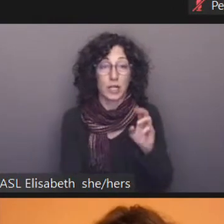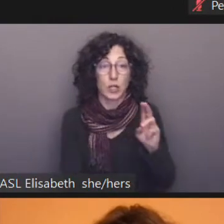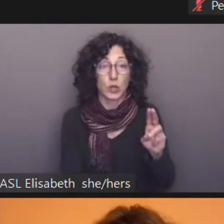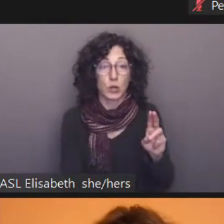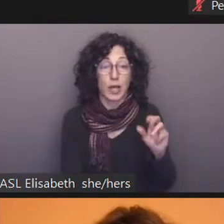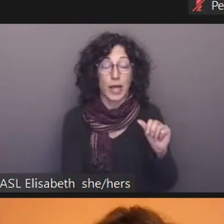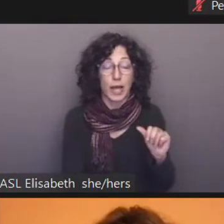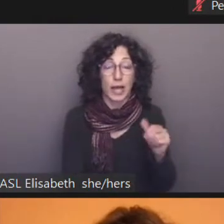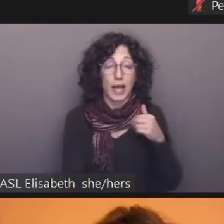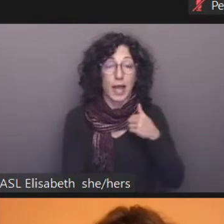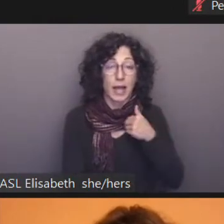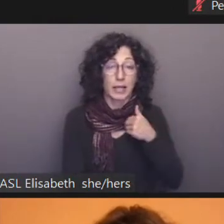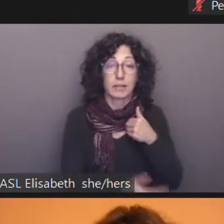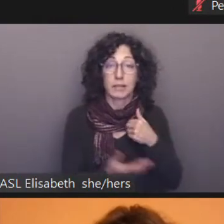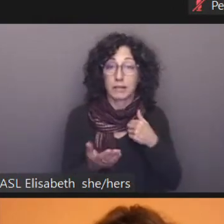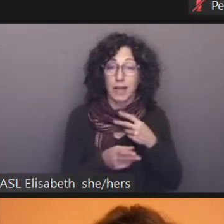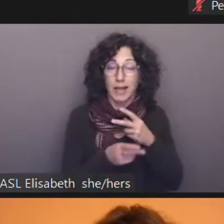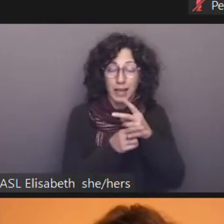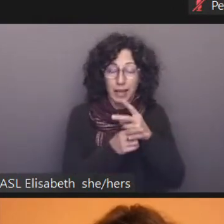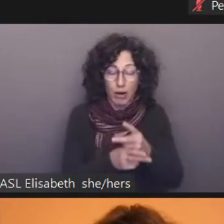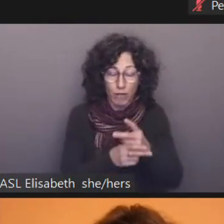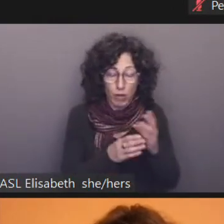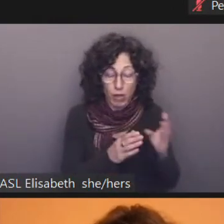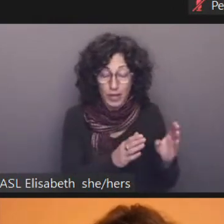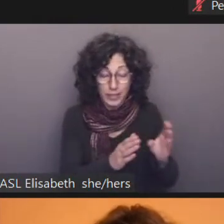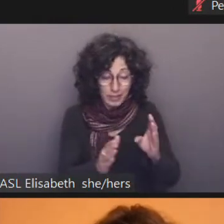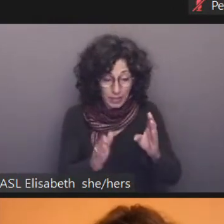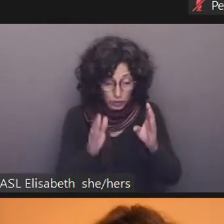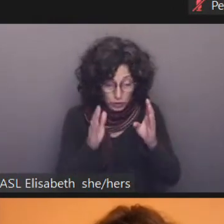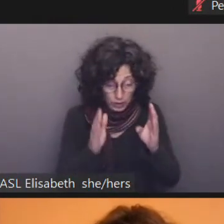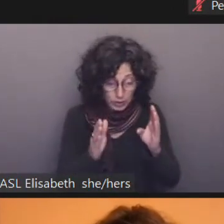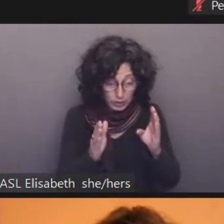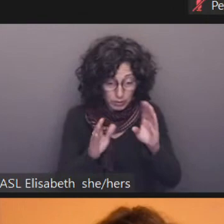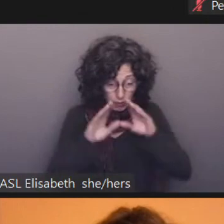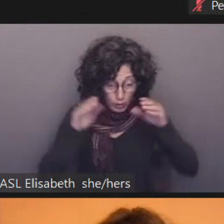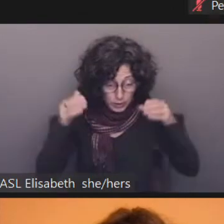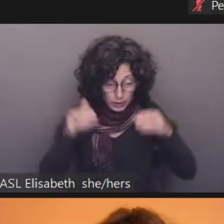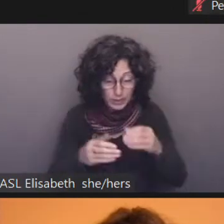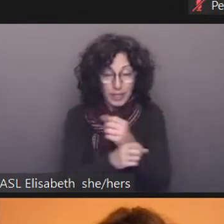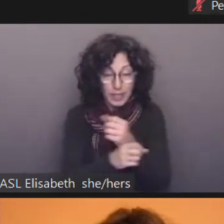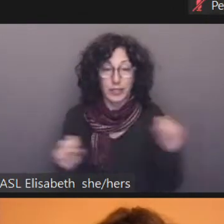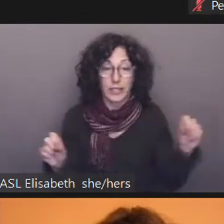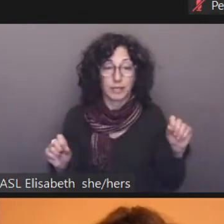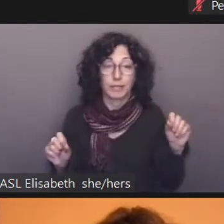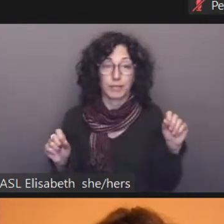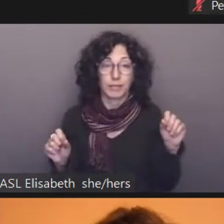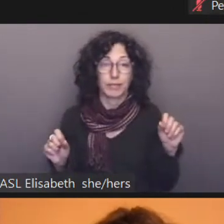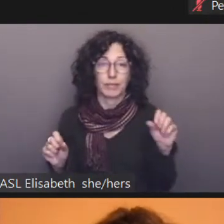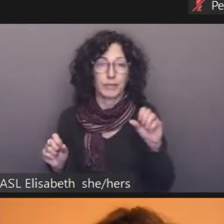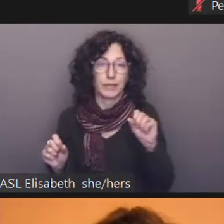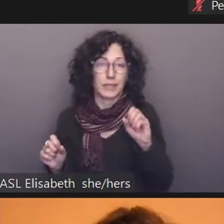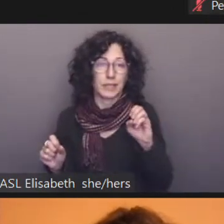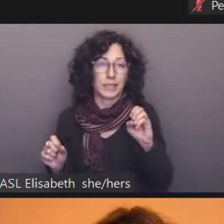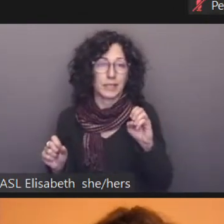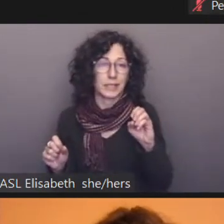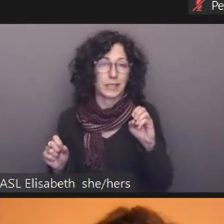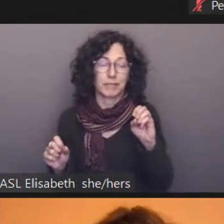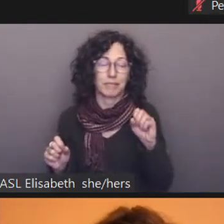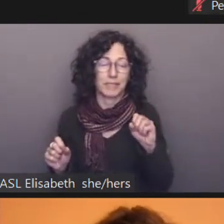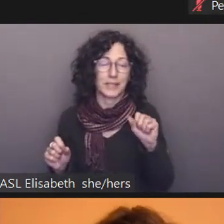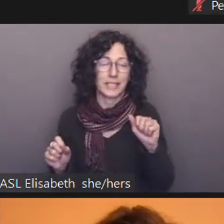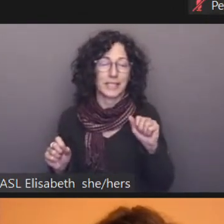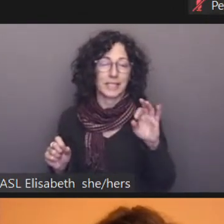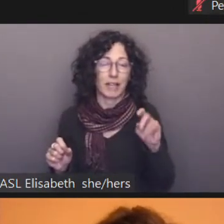really careful attention to safety. And so it does not mean that there was